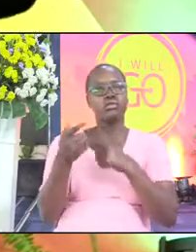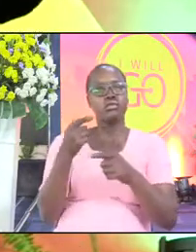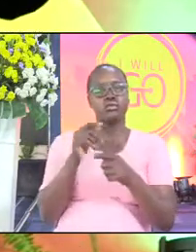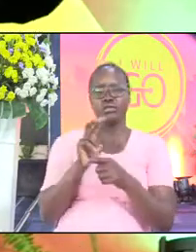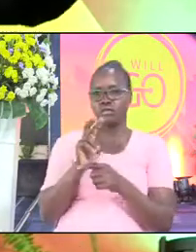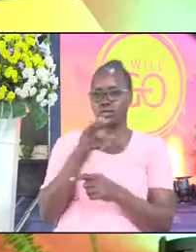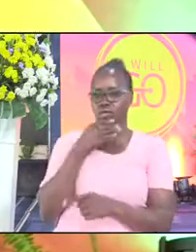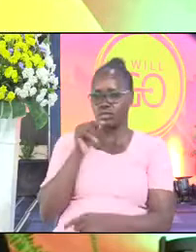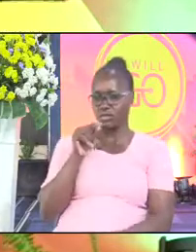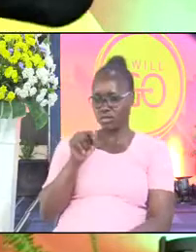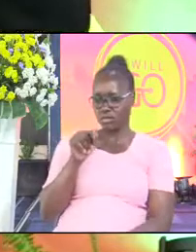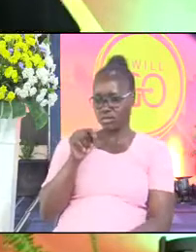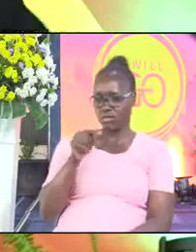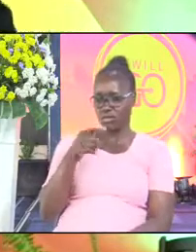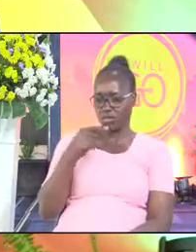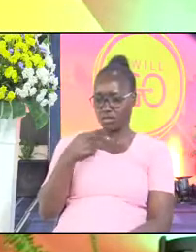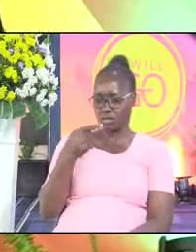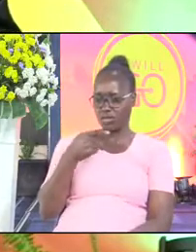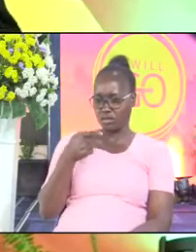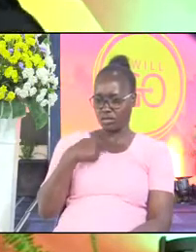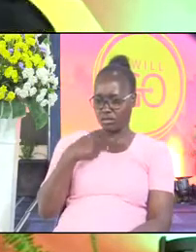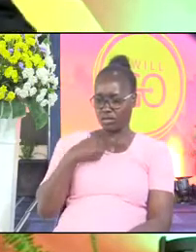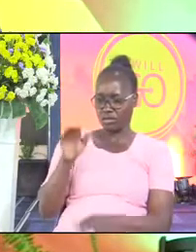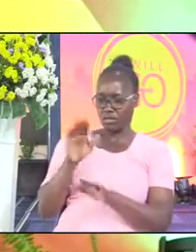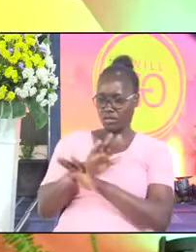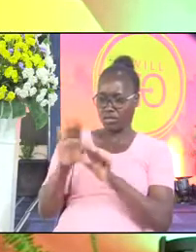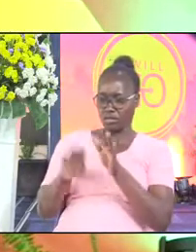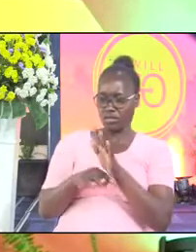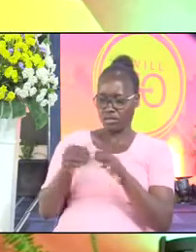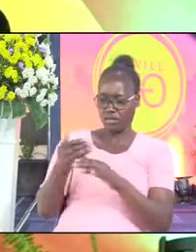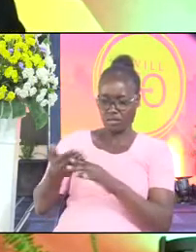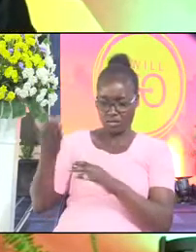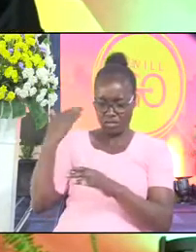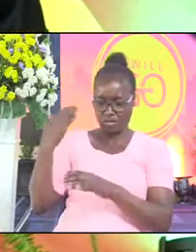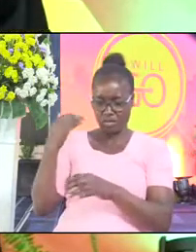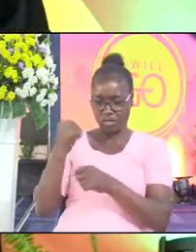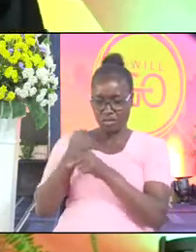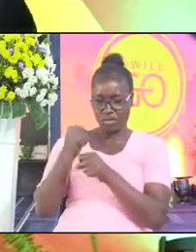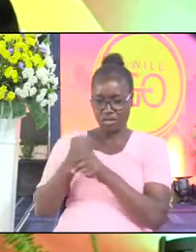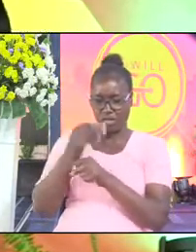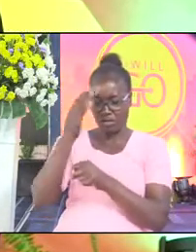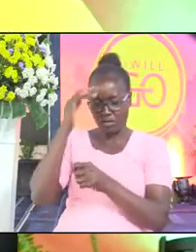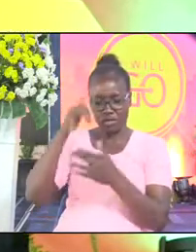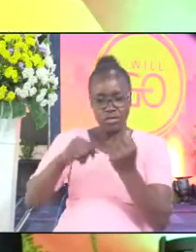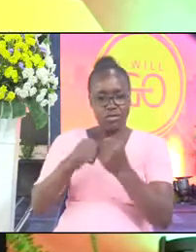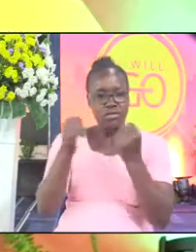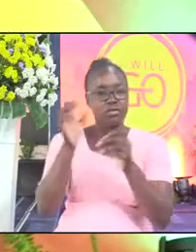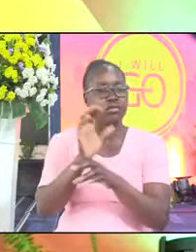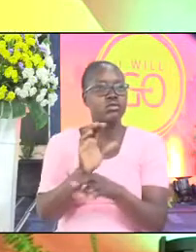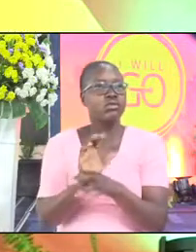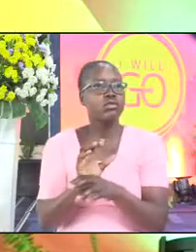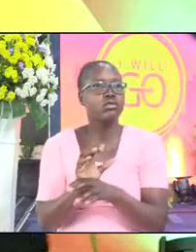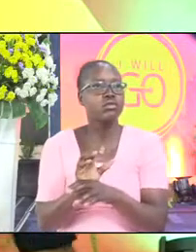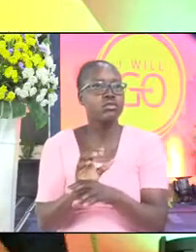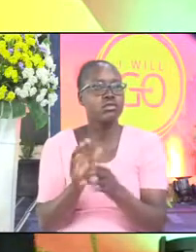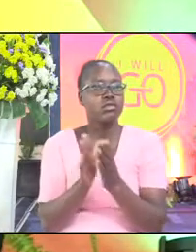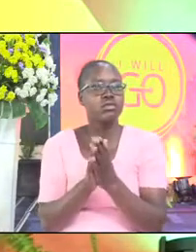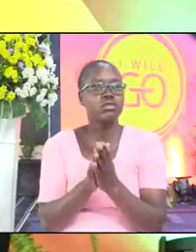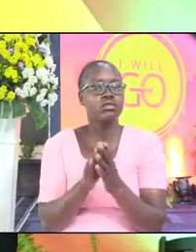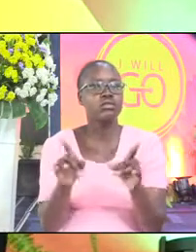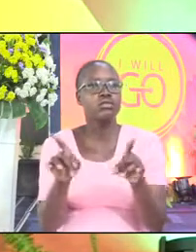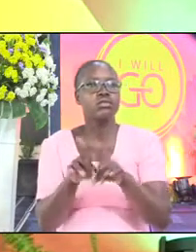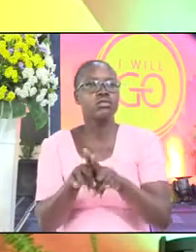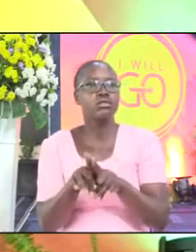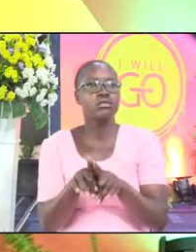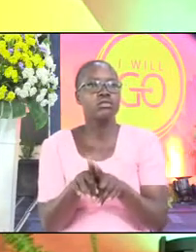this man who told me everything I ever did. And you know what happened, church? It was like